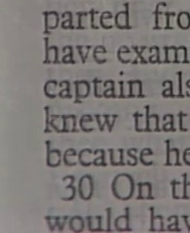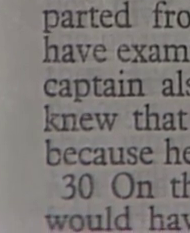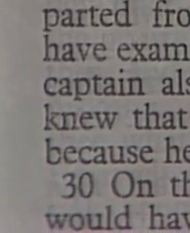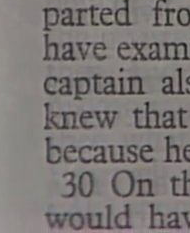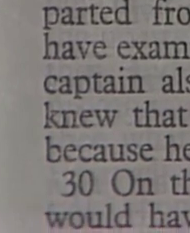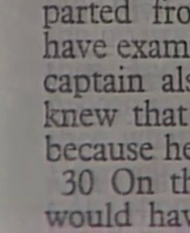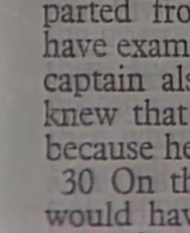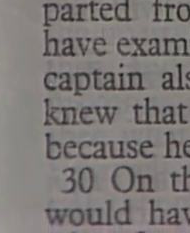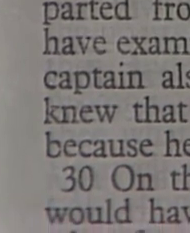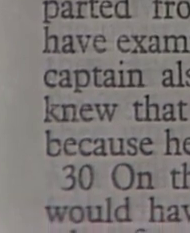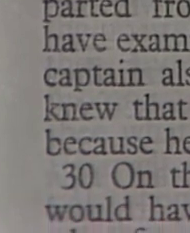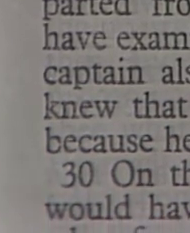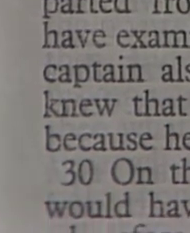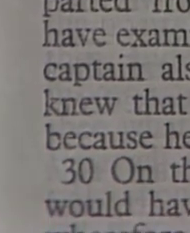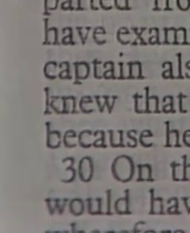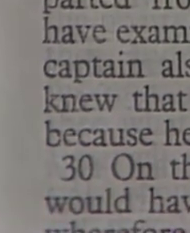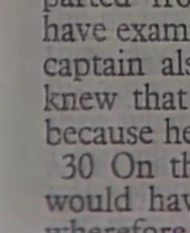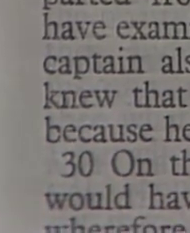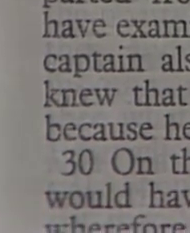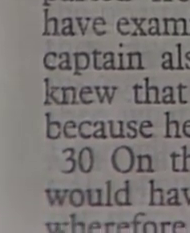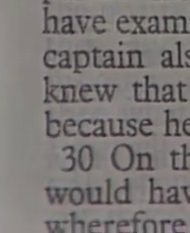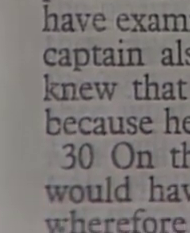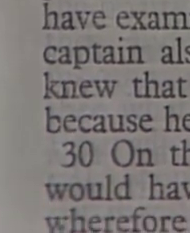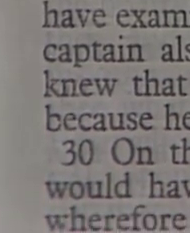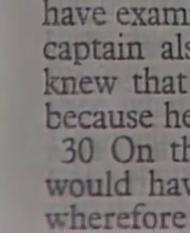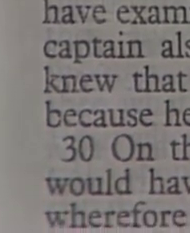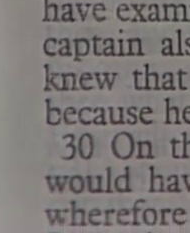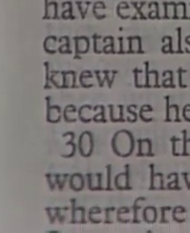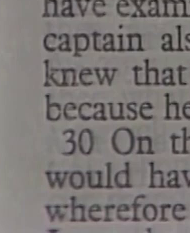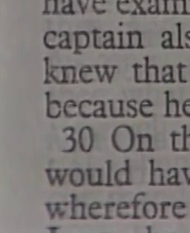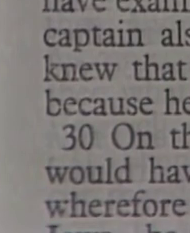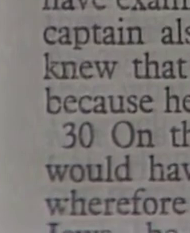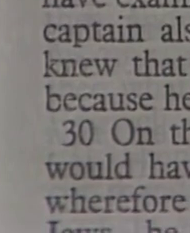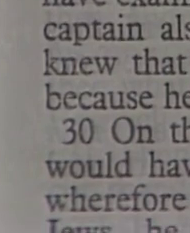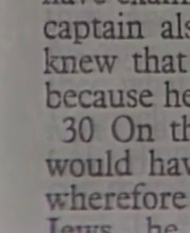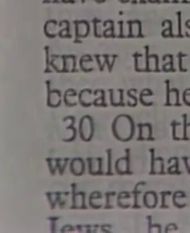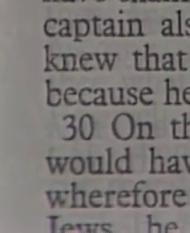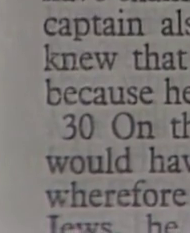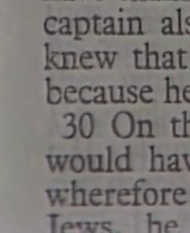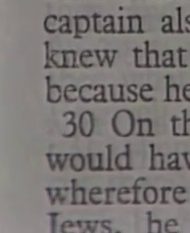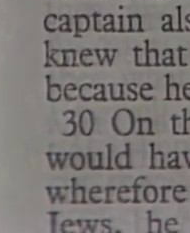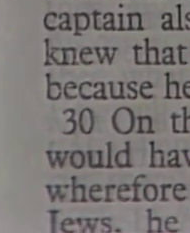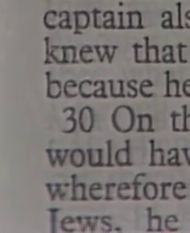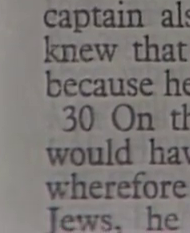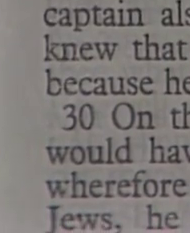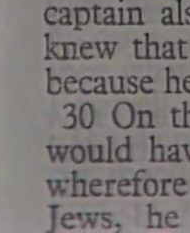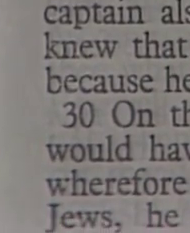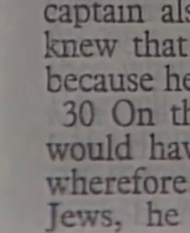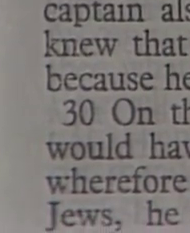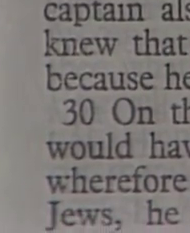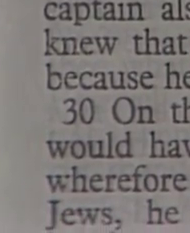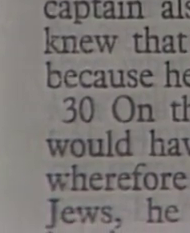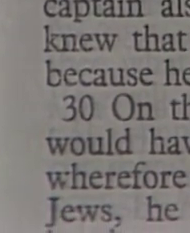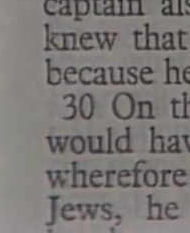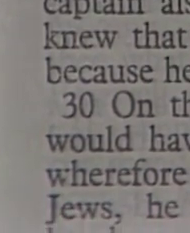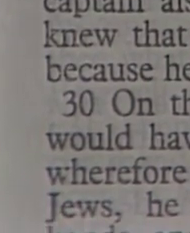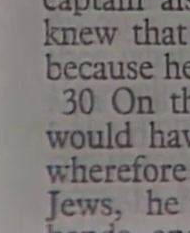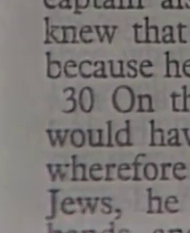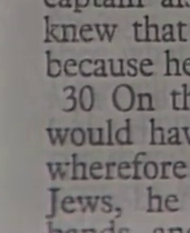"With a great sum obtained I this freedom." And Paul said, "But I was